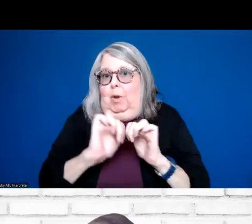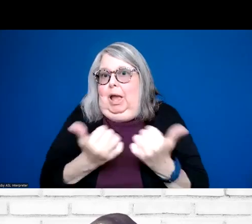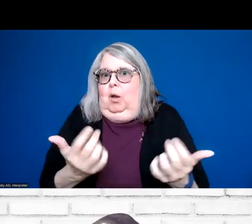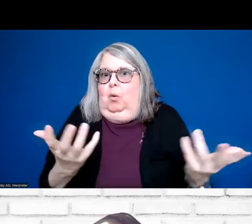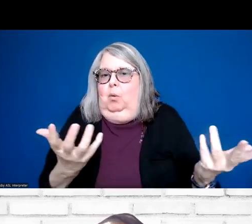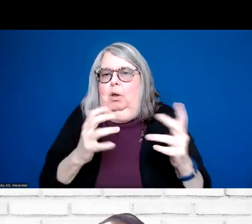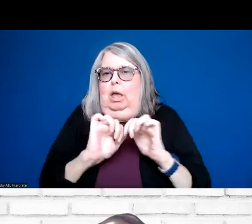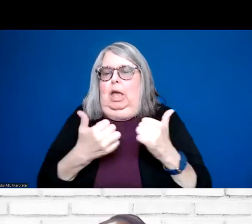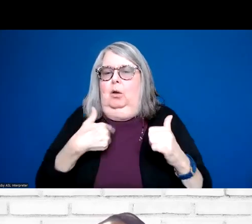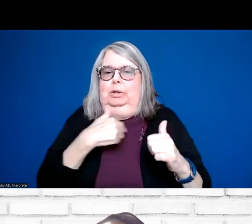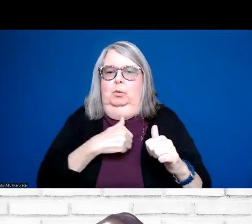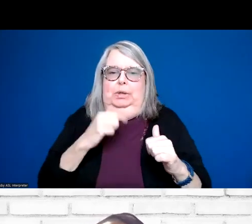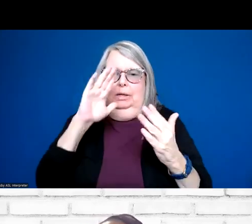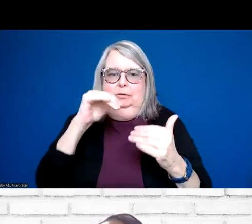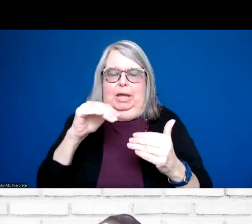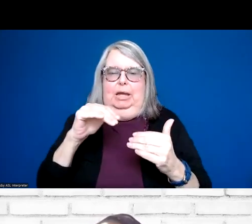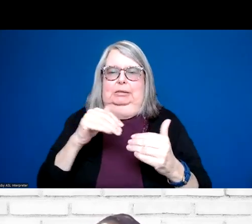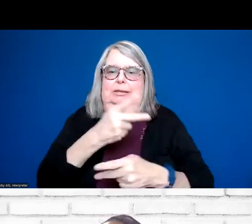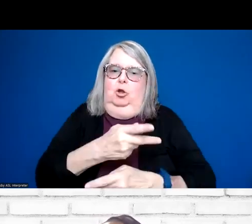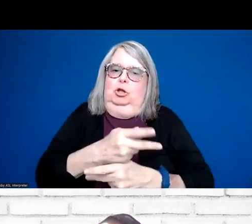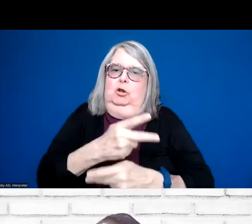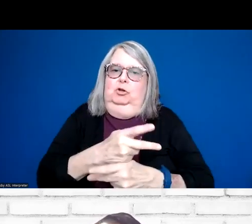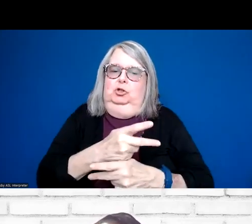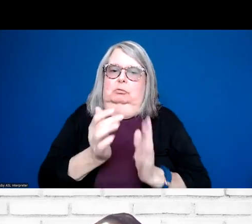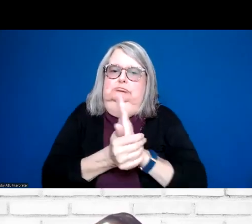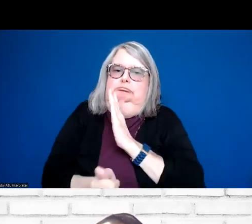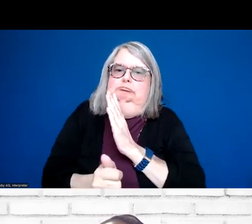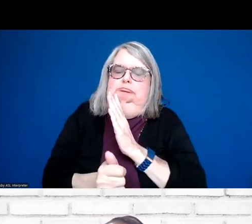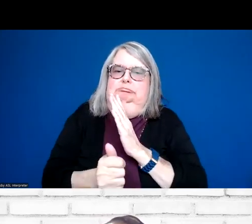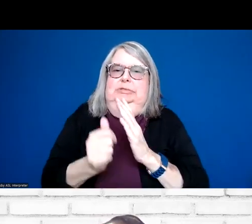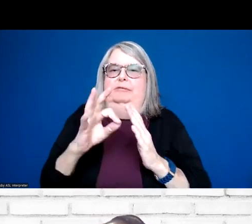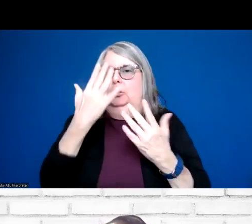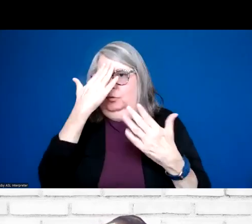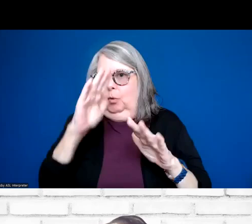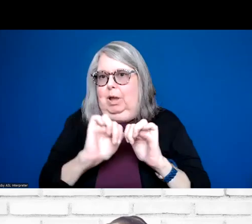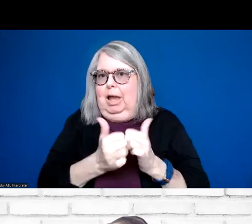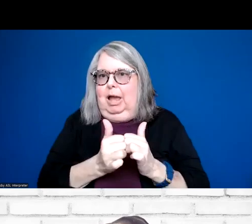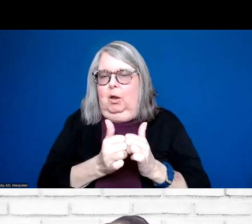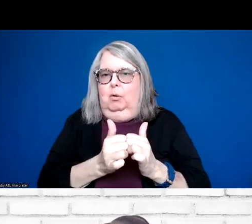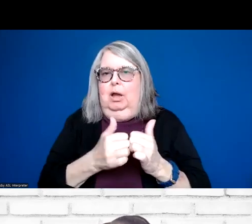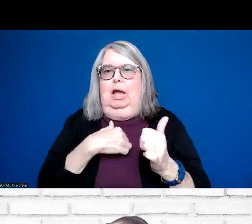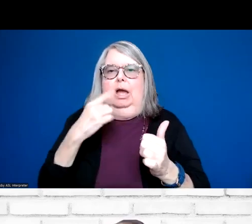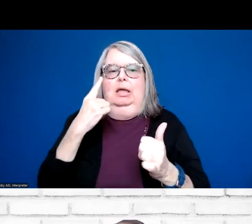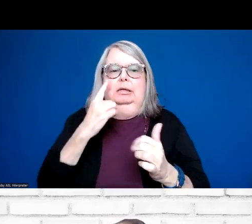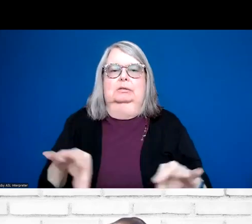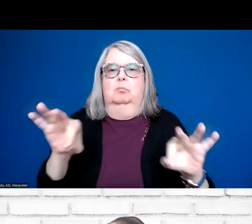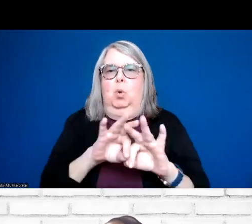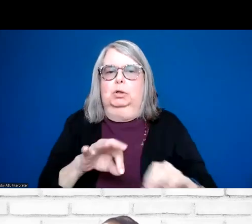expect caregivers to be confident and competent if they don't know how to do so? So I do believe that it's important